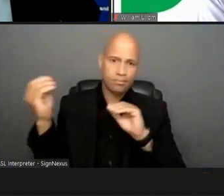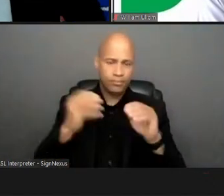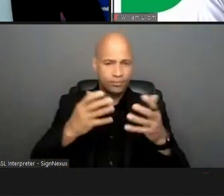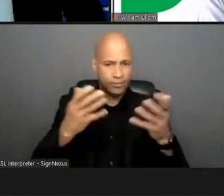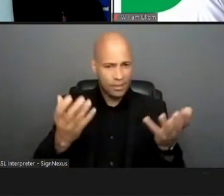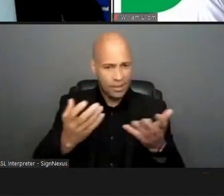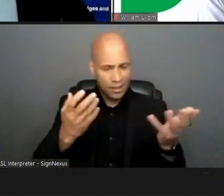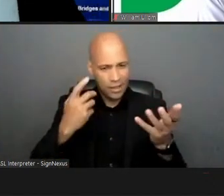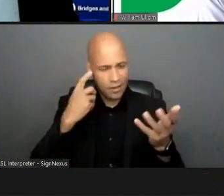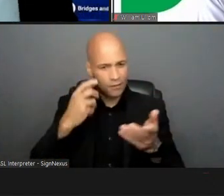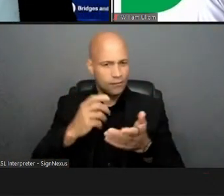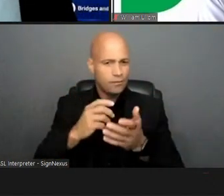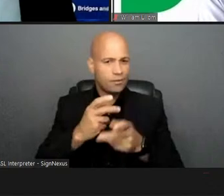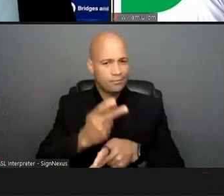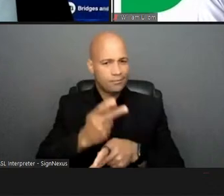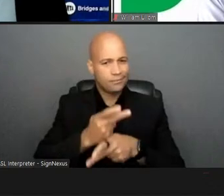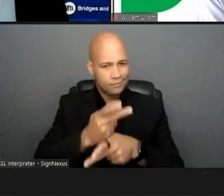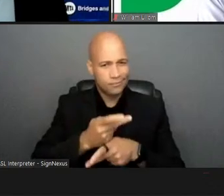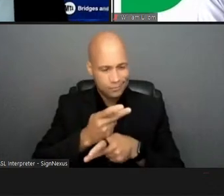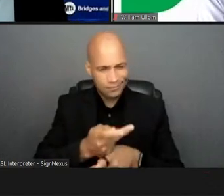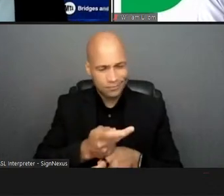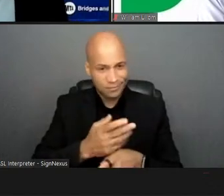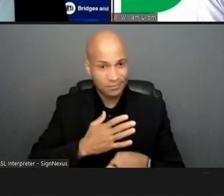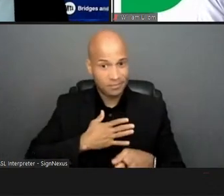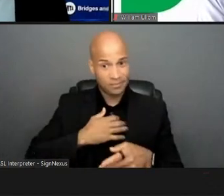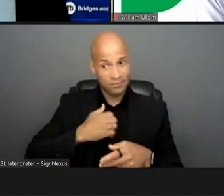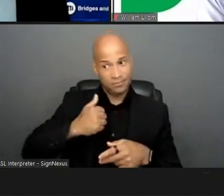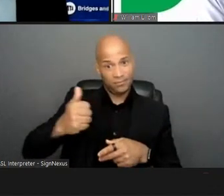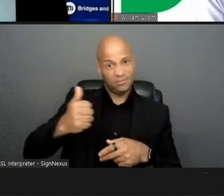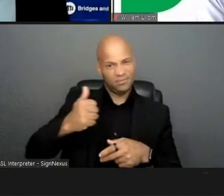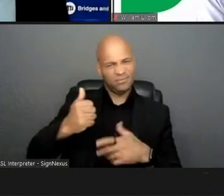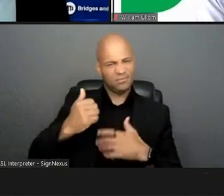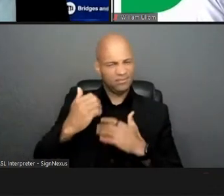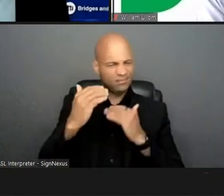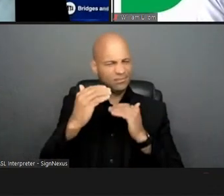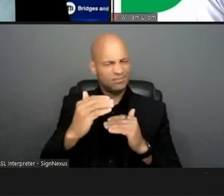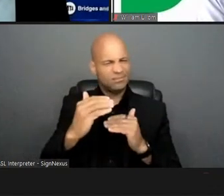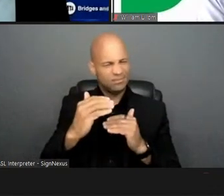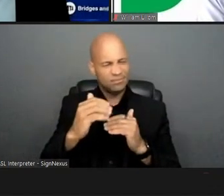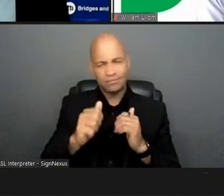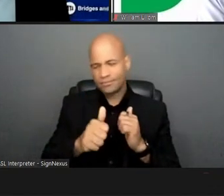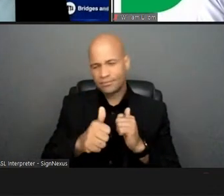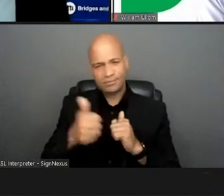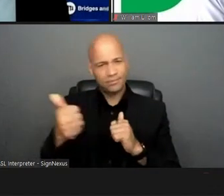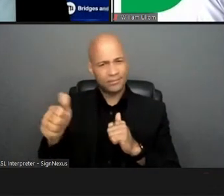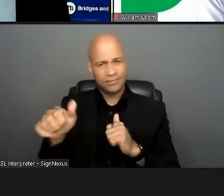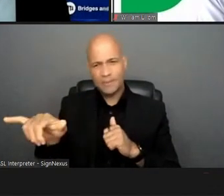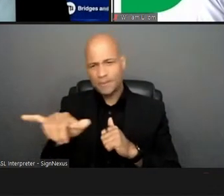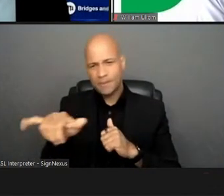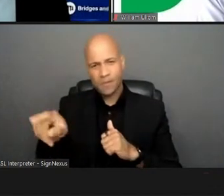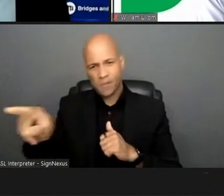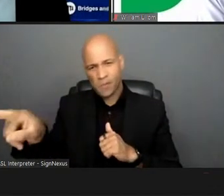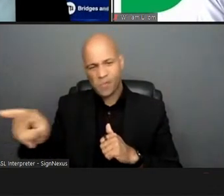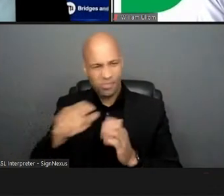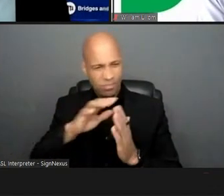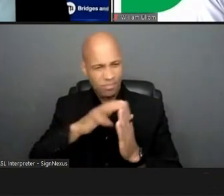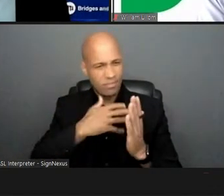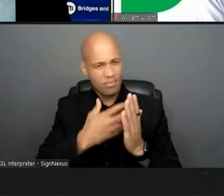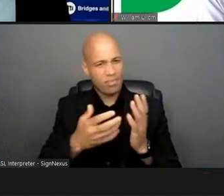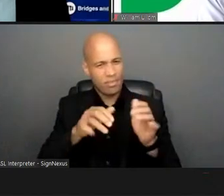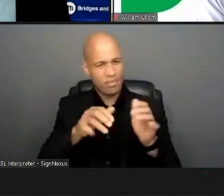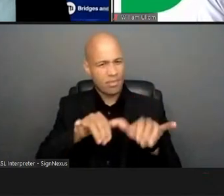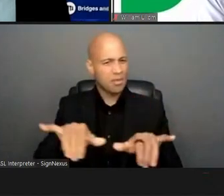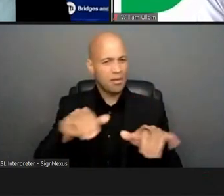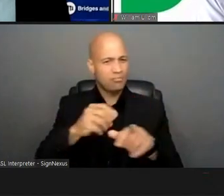the outer boroughs and commuting to the Upper East Side my Transportation options are limited like most healthcare workers I do not work a conventional schedule and awesome work